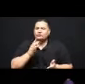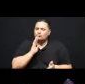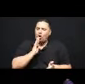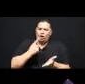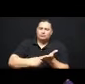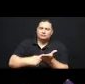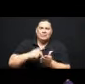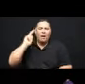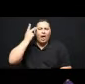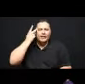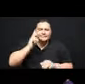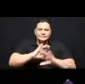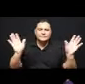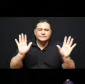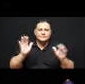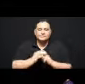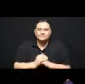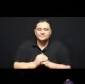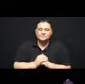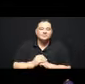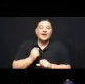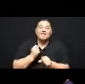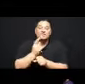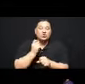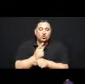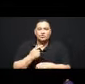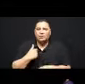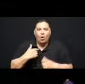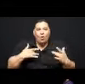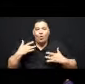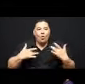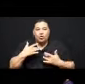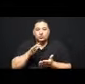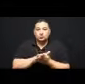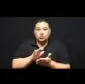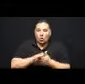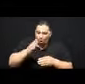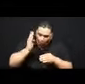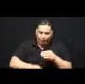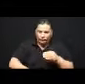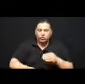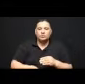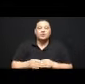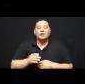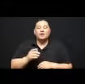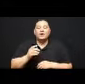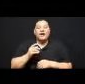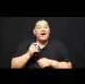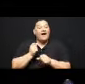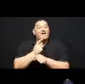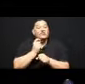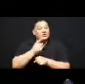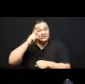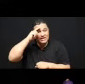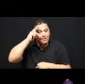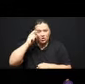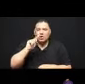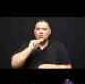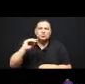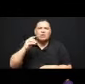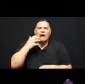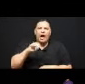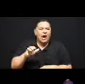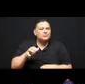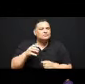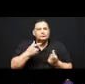Every year, I would be excited for school to be over. Every summer, it would be too hot to do anything. Sitting